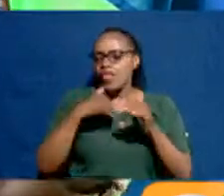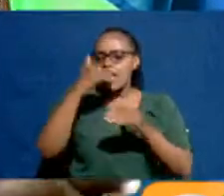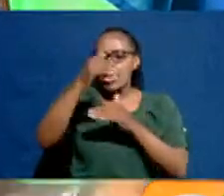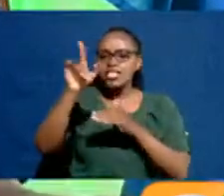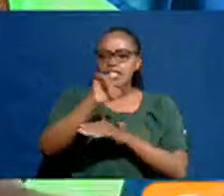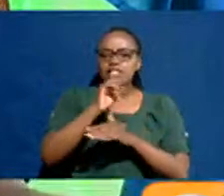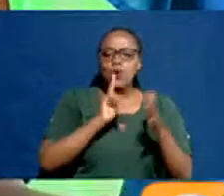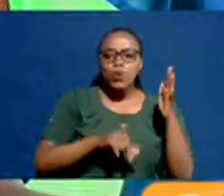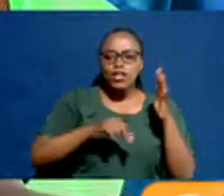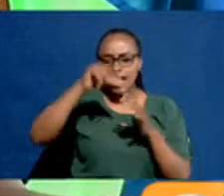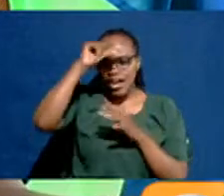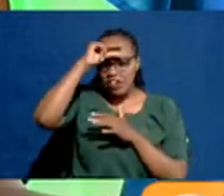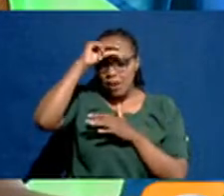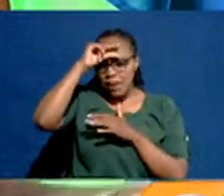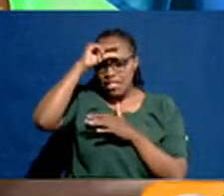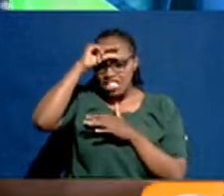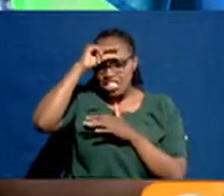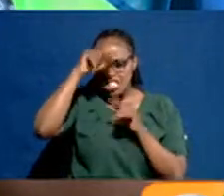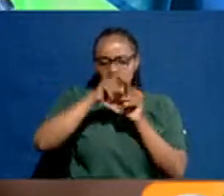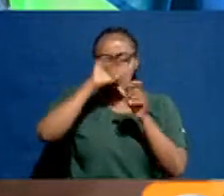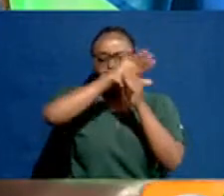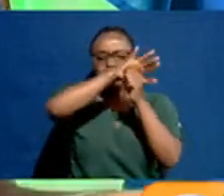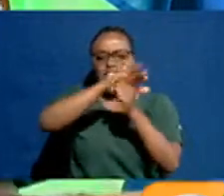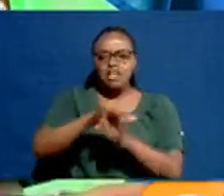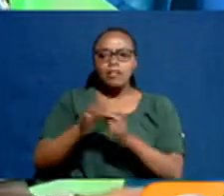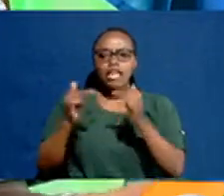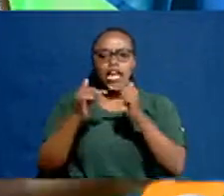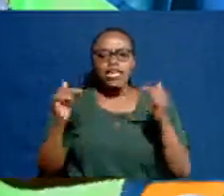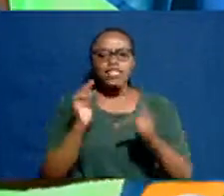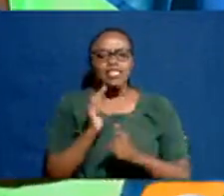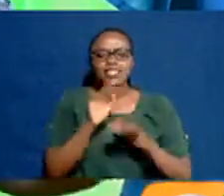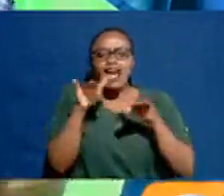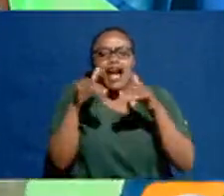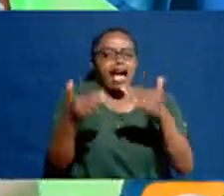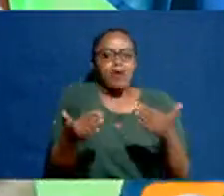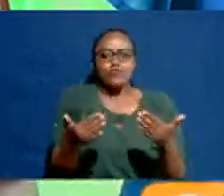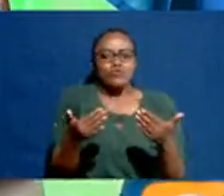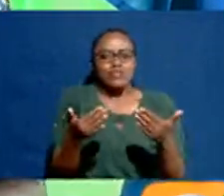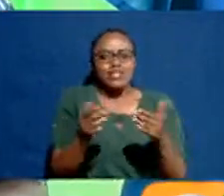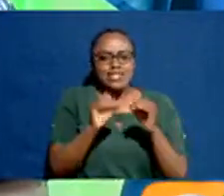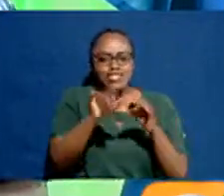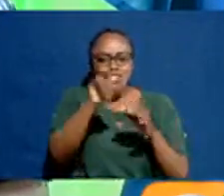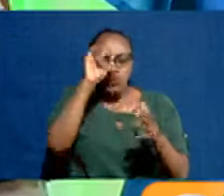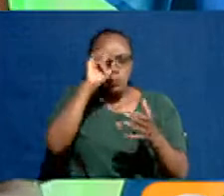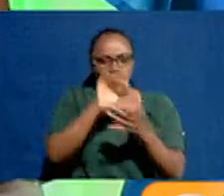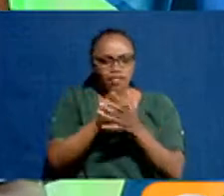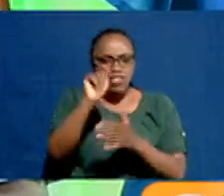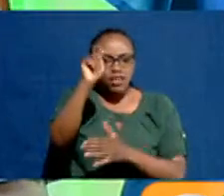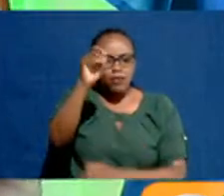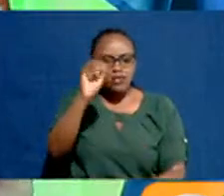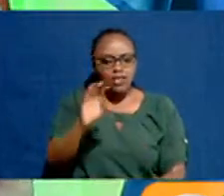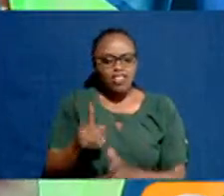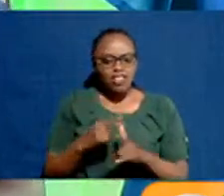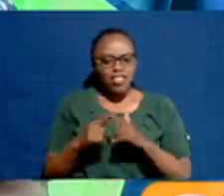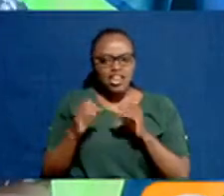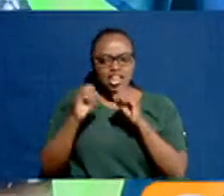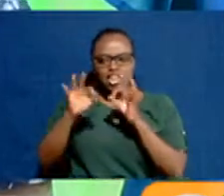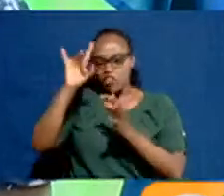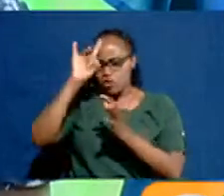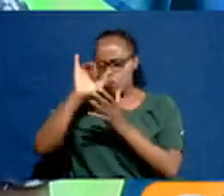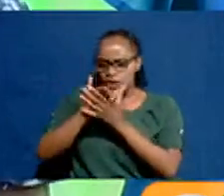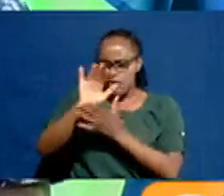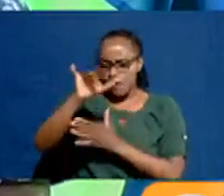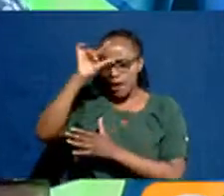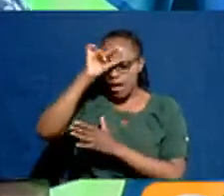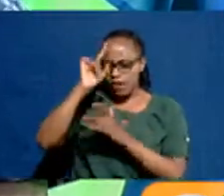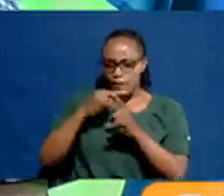this government is discriminating against us. How? If you don't believe in the president, if you don't believe in his